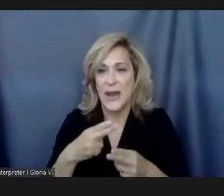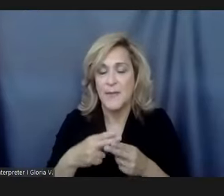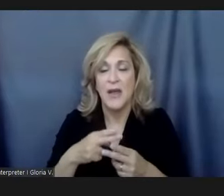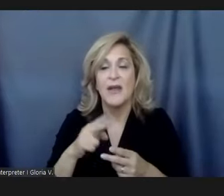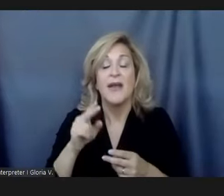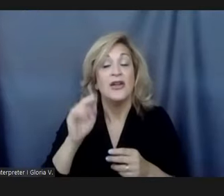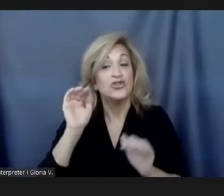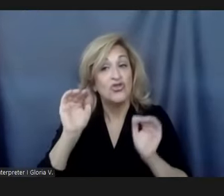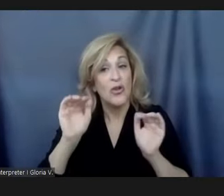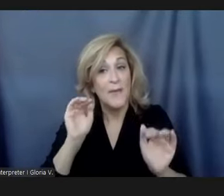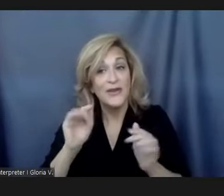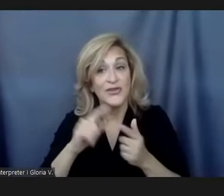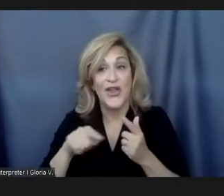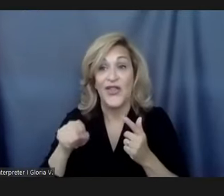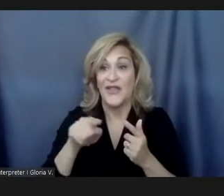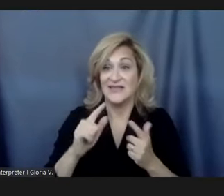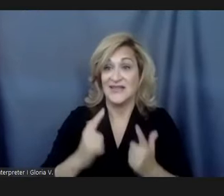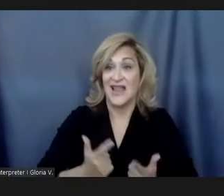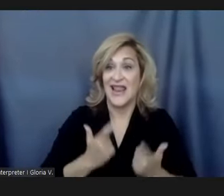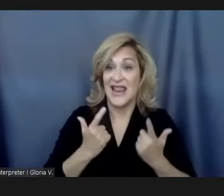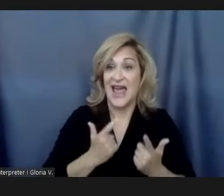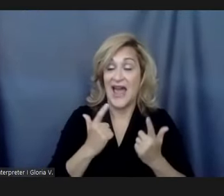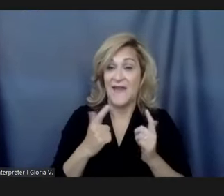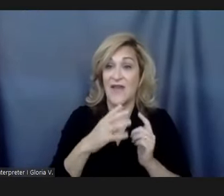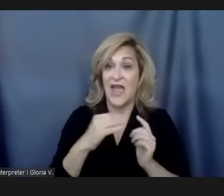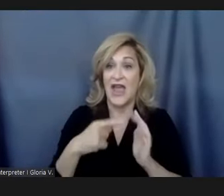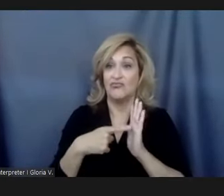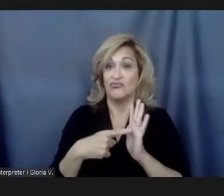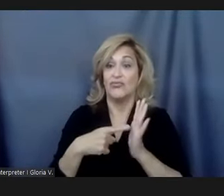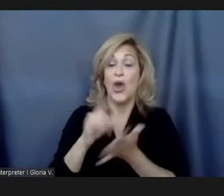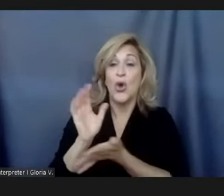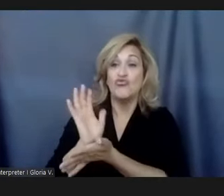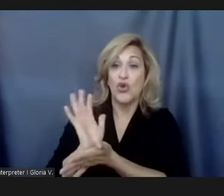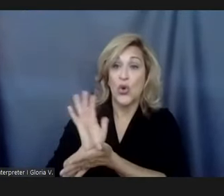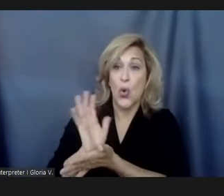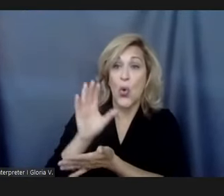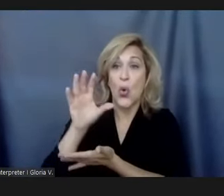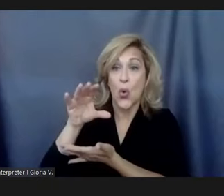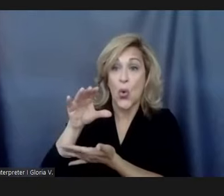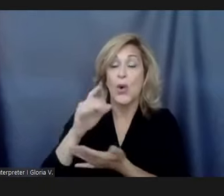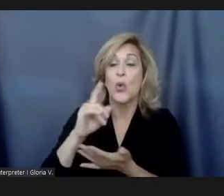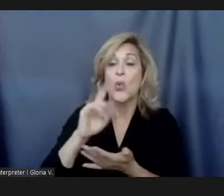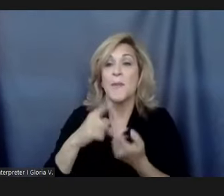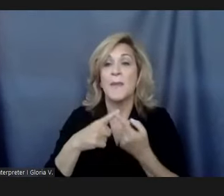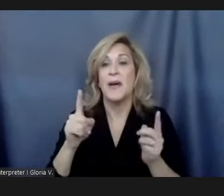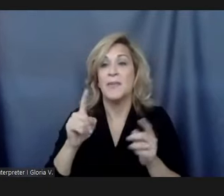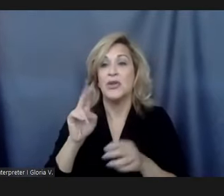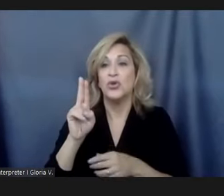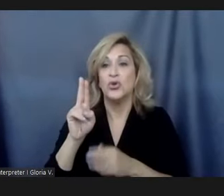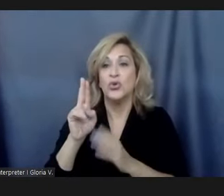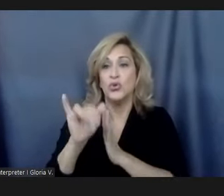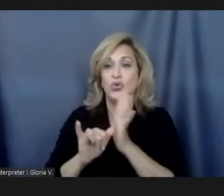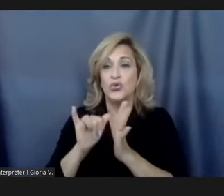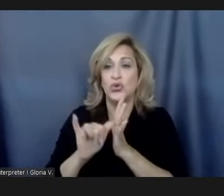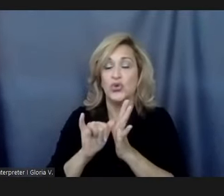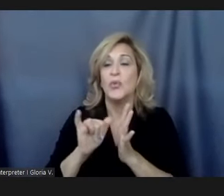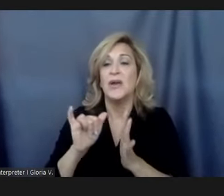webinar is being livecasted and recorded and will be available publicly on our YouTube channel and our project website.